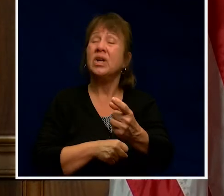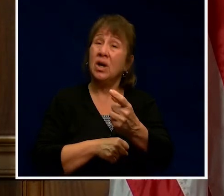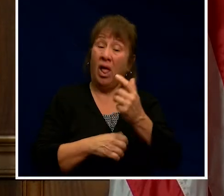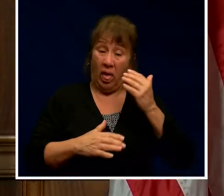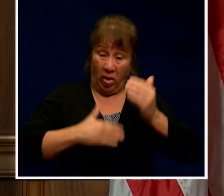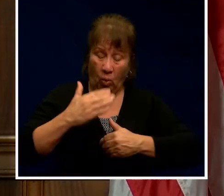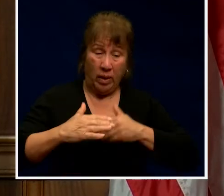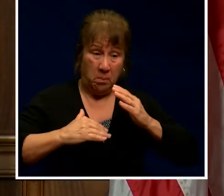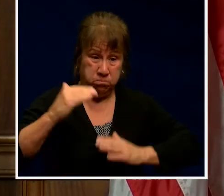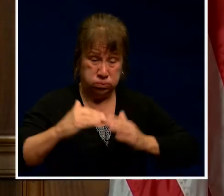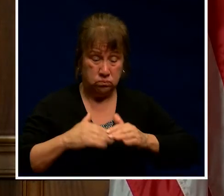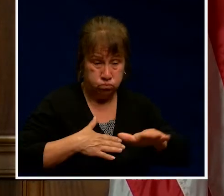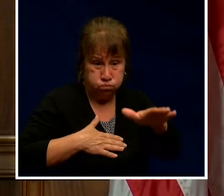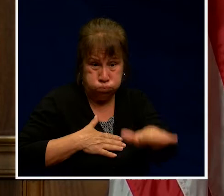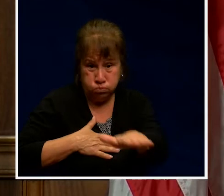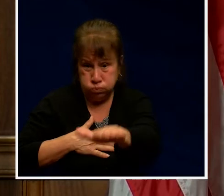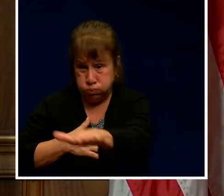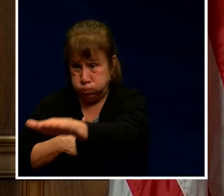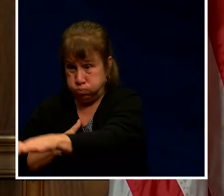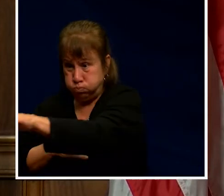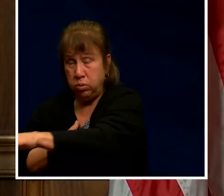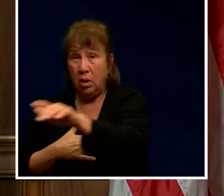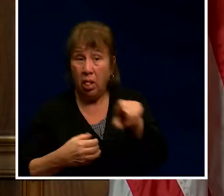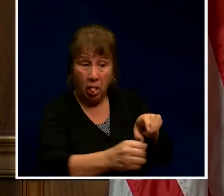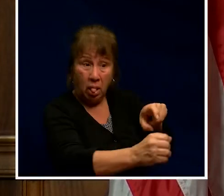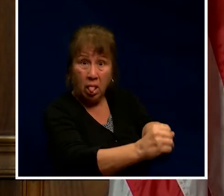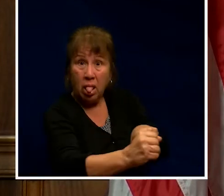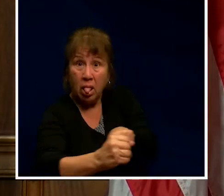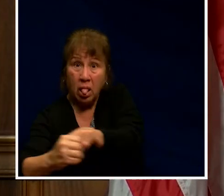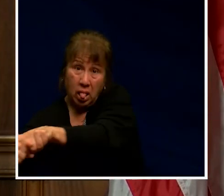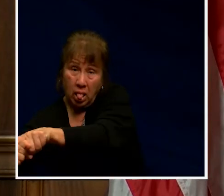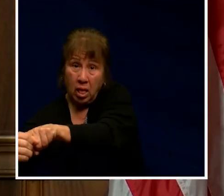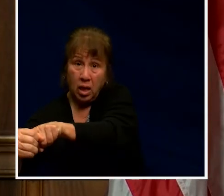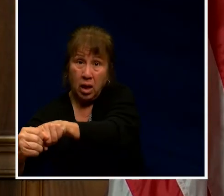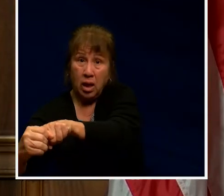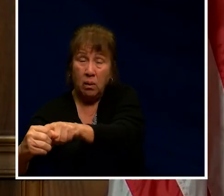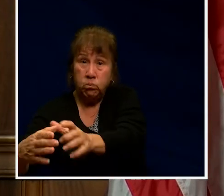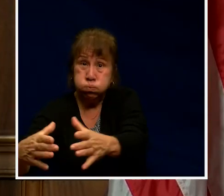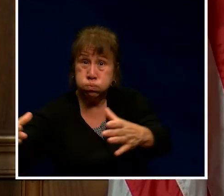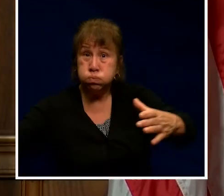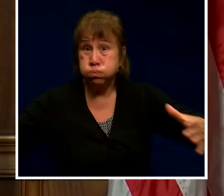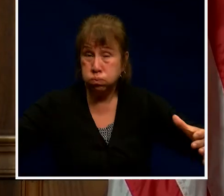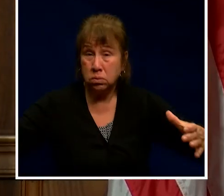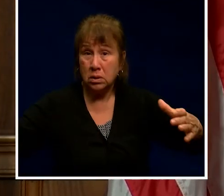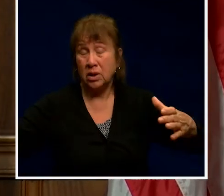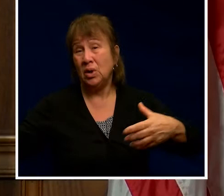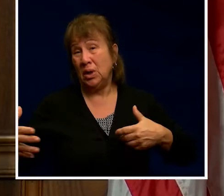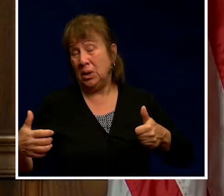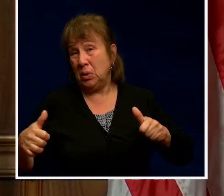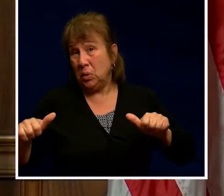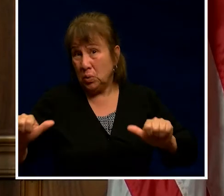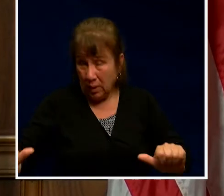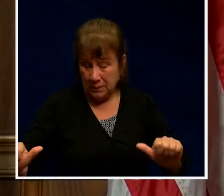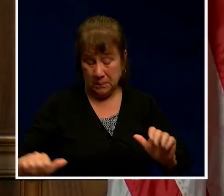And along the way, we're going to have to build group sites. We're going to have to continuously work with commercial parks to try to bring more pads